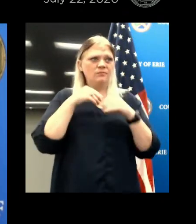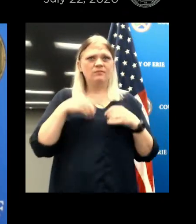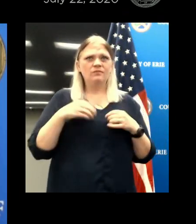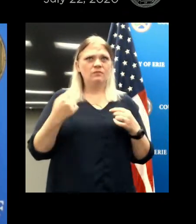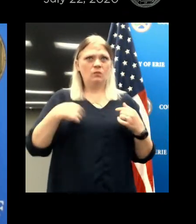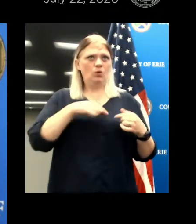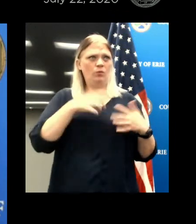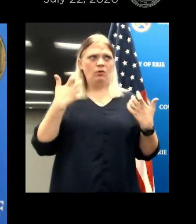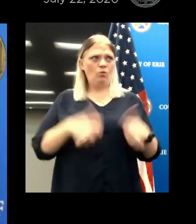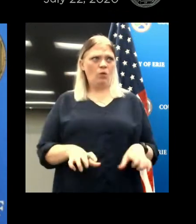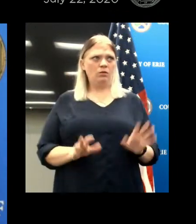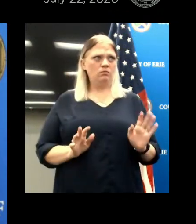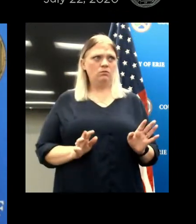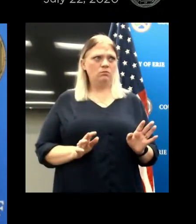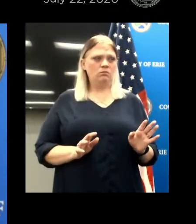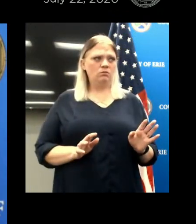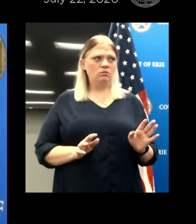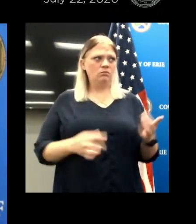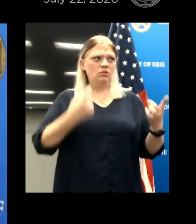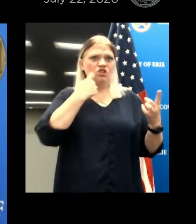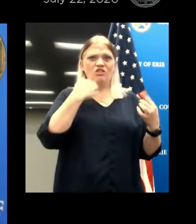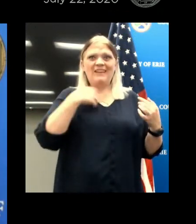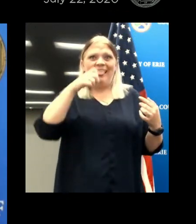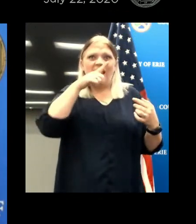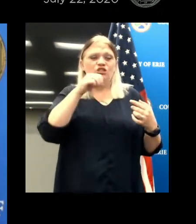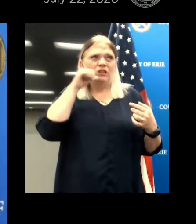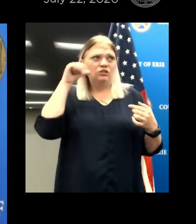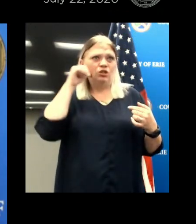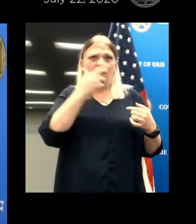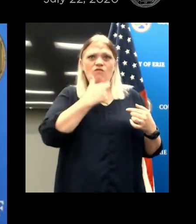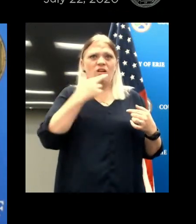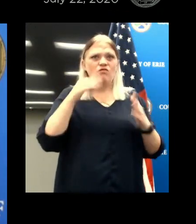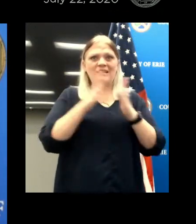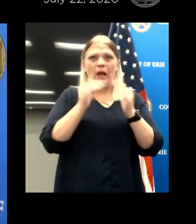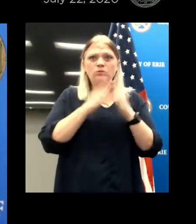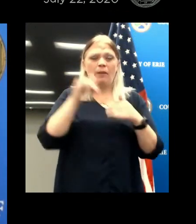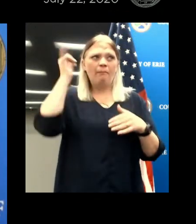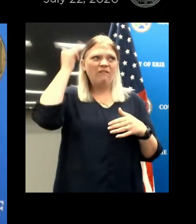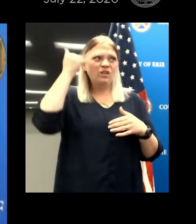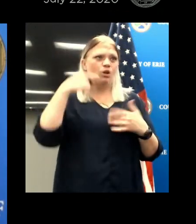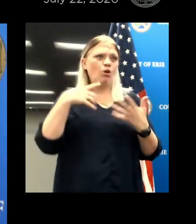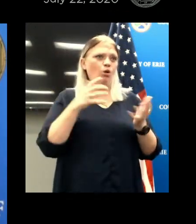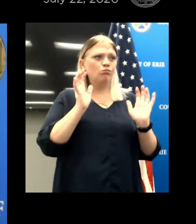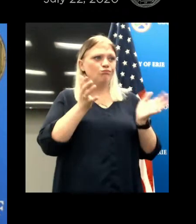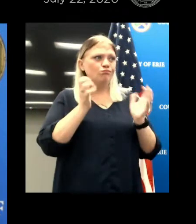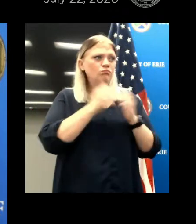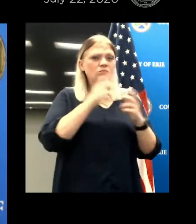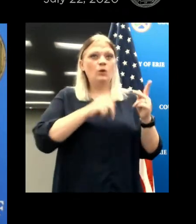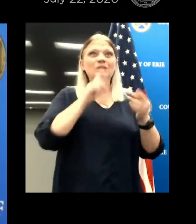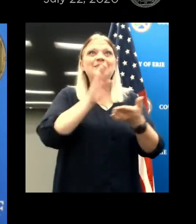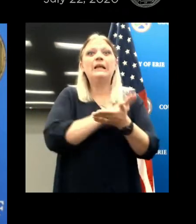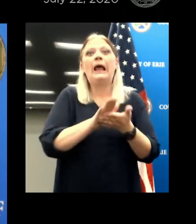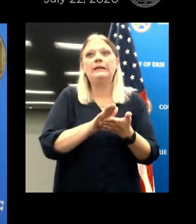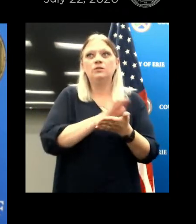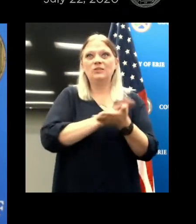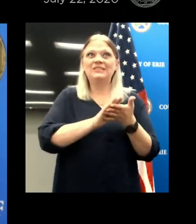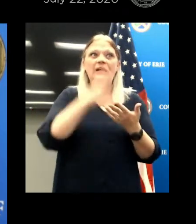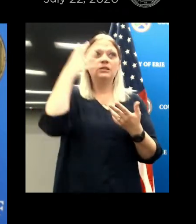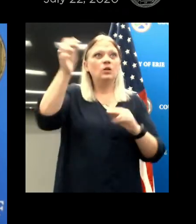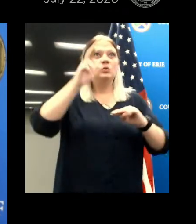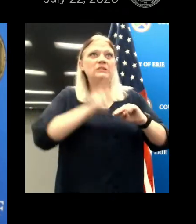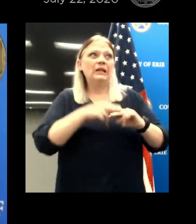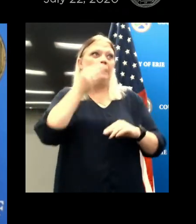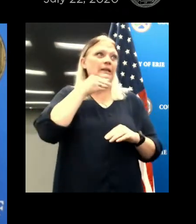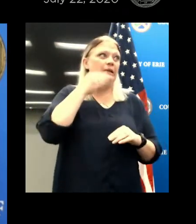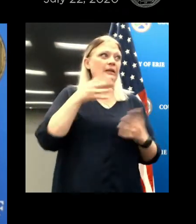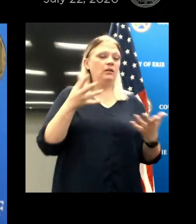to do that. I just had lunch yesterday at a restaurant in downtown Buffalo, talking to some of the folks. It was nice. It was nice to go down and sit and eat